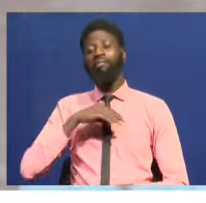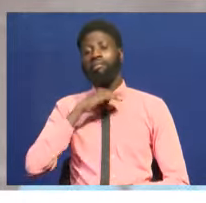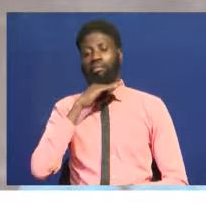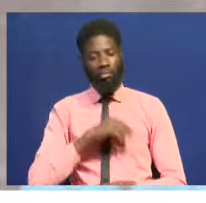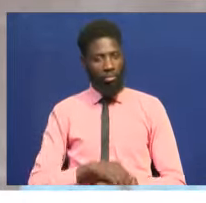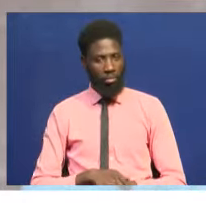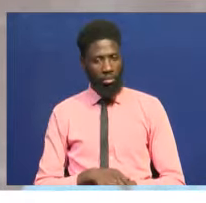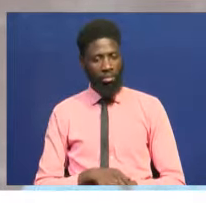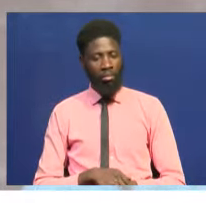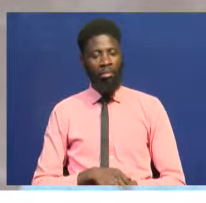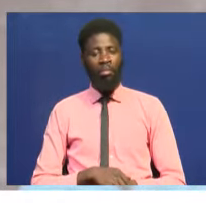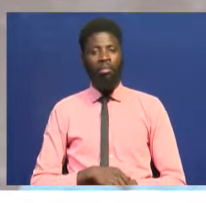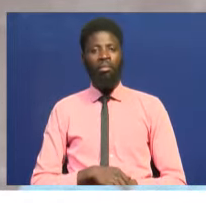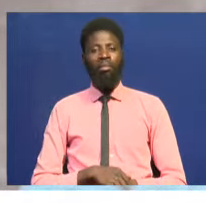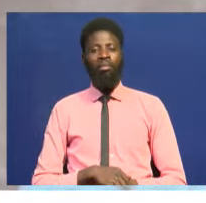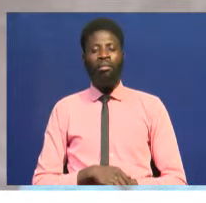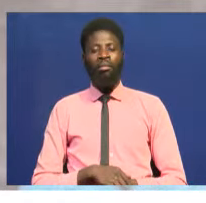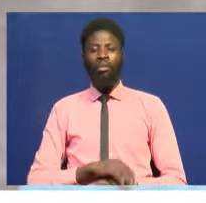all need to be